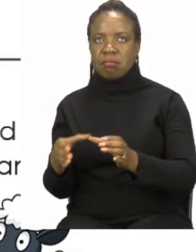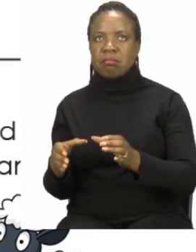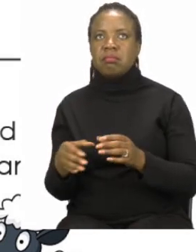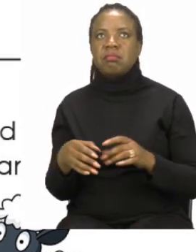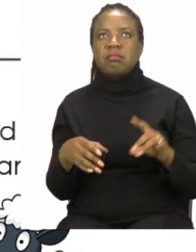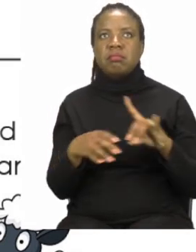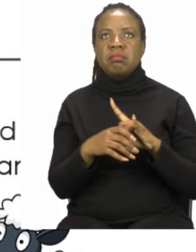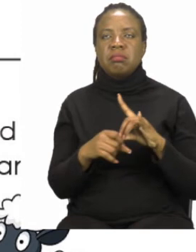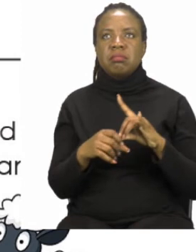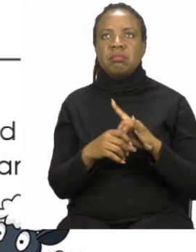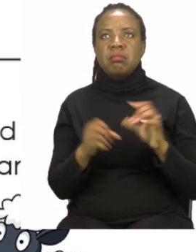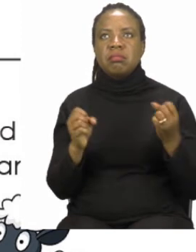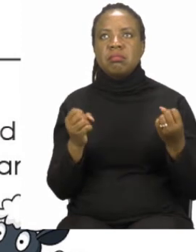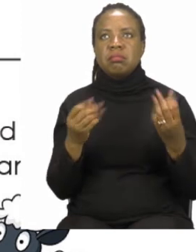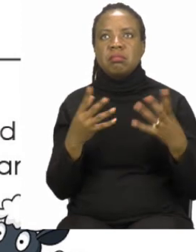Let's now read it again.